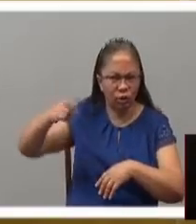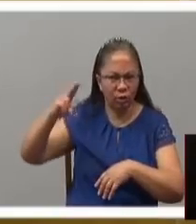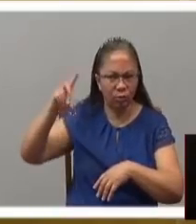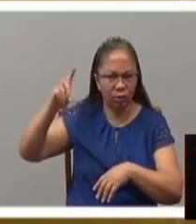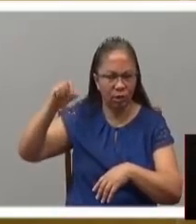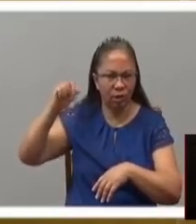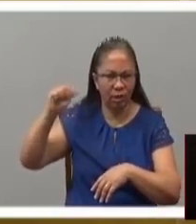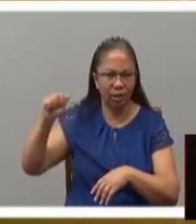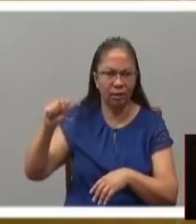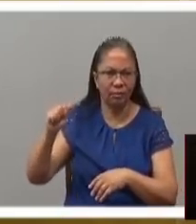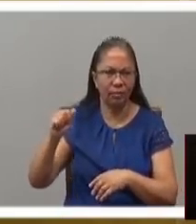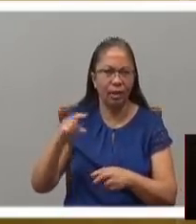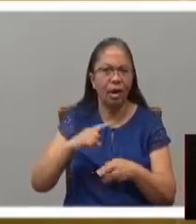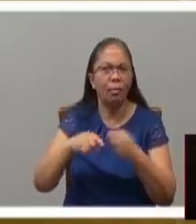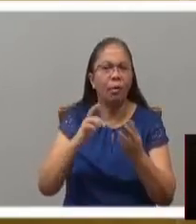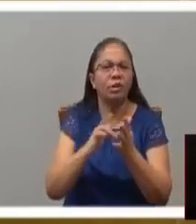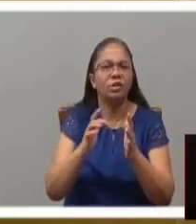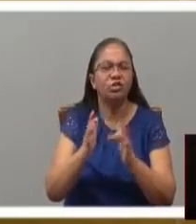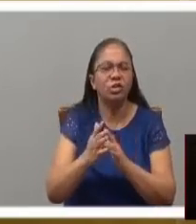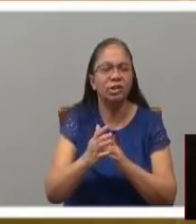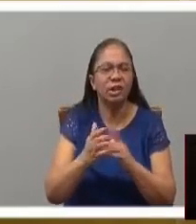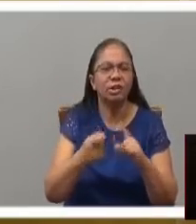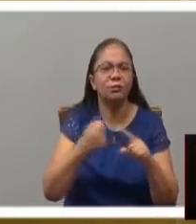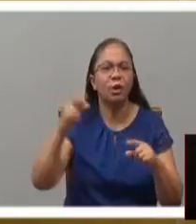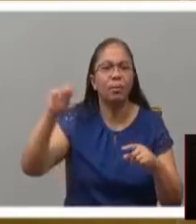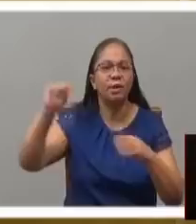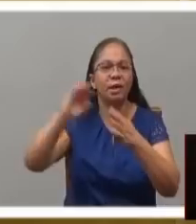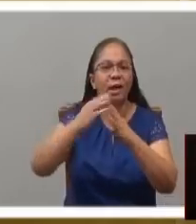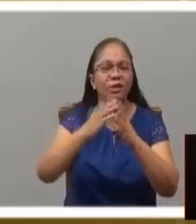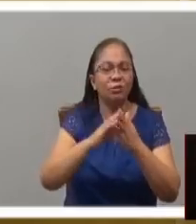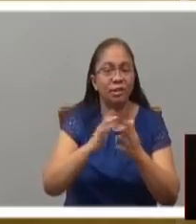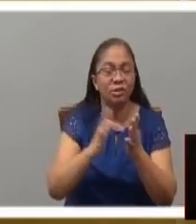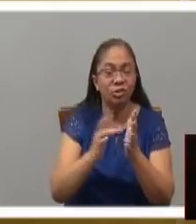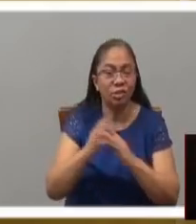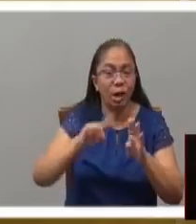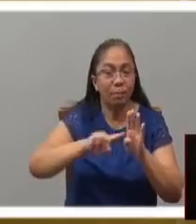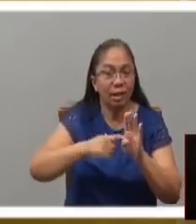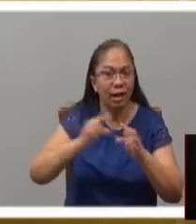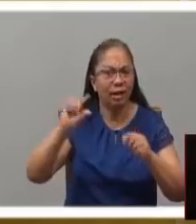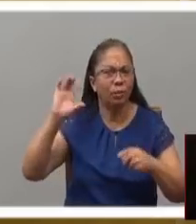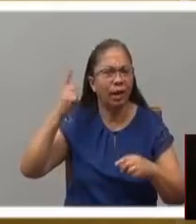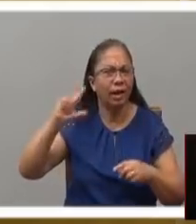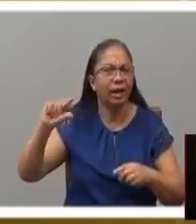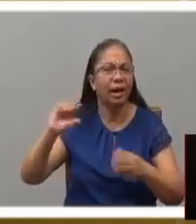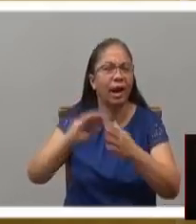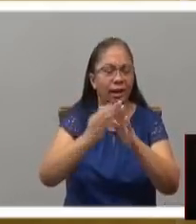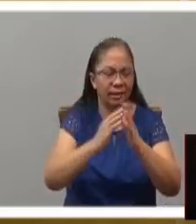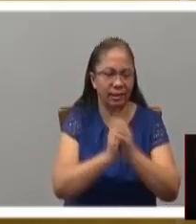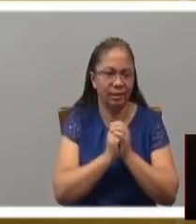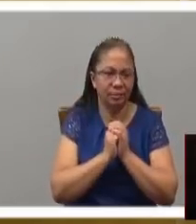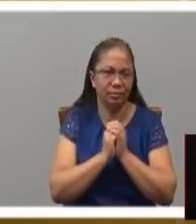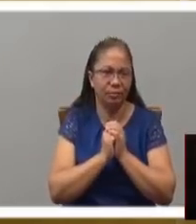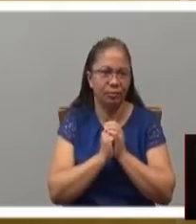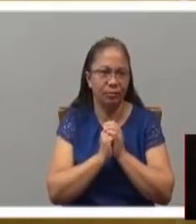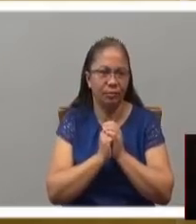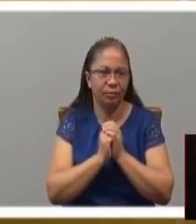Judea, about Jesus of Nazareth and how he began in Galilee.